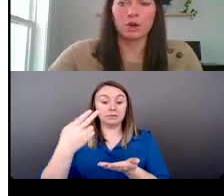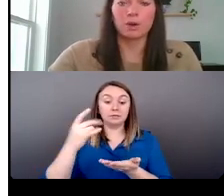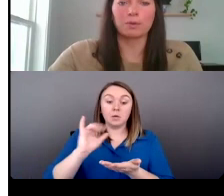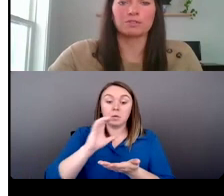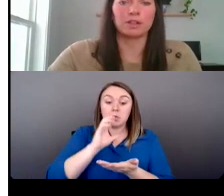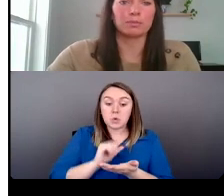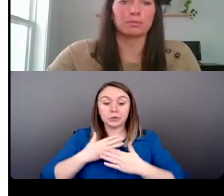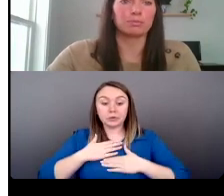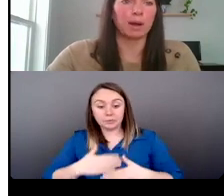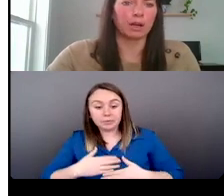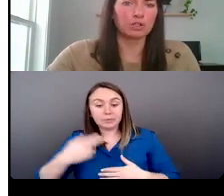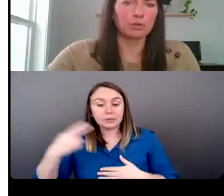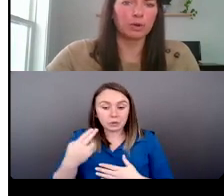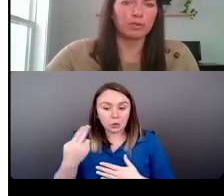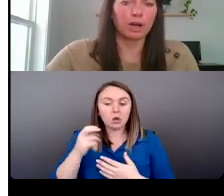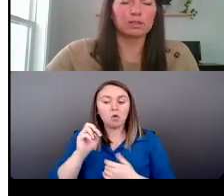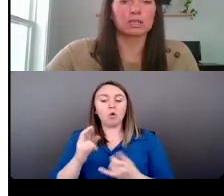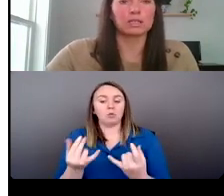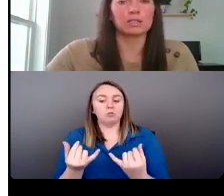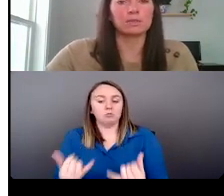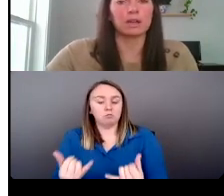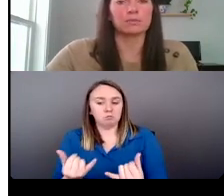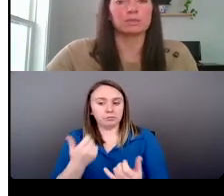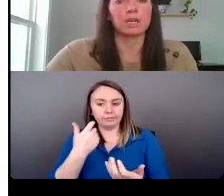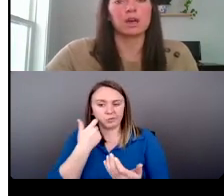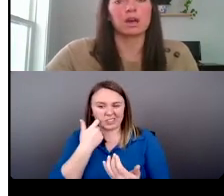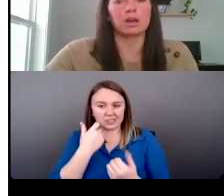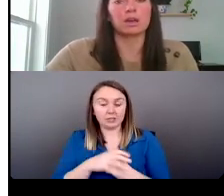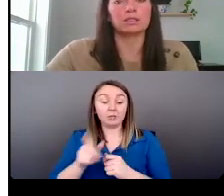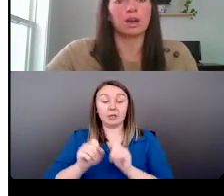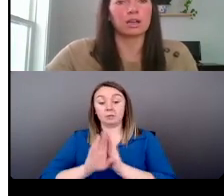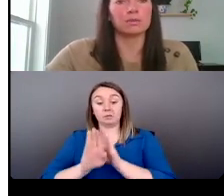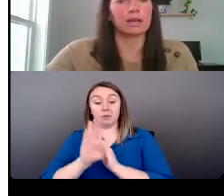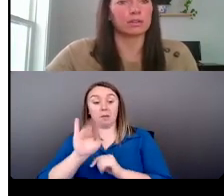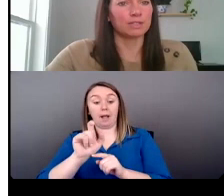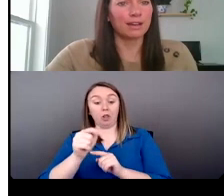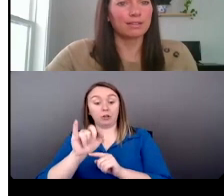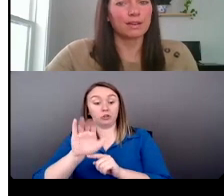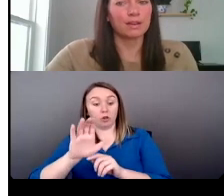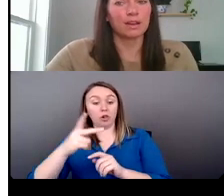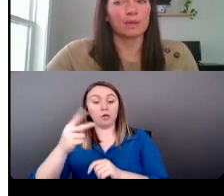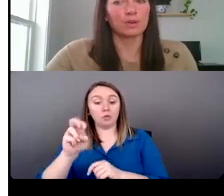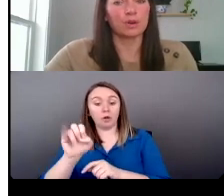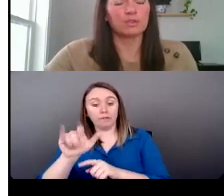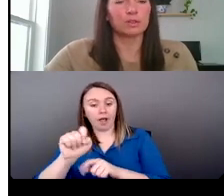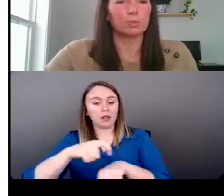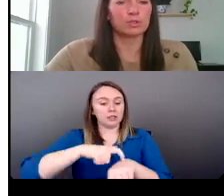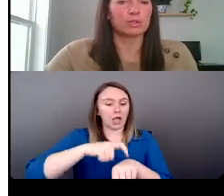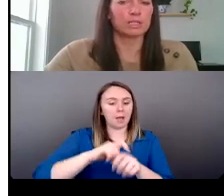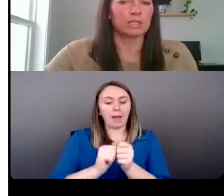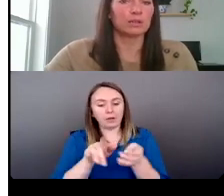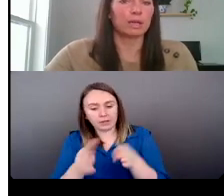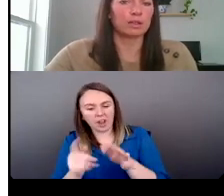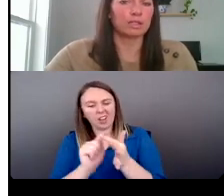can also help develop biological profiles and sometimes time and manner of death. They're also available